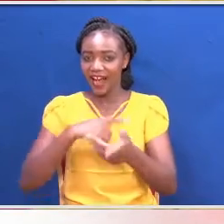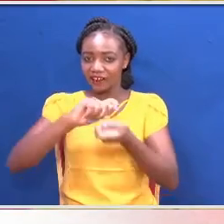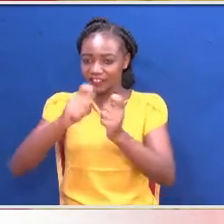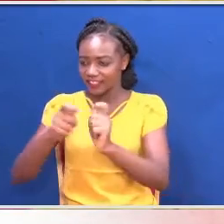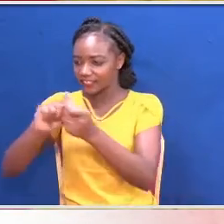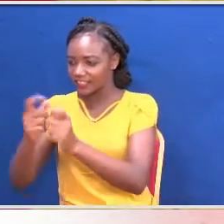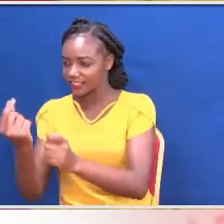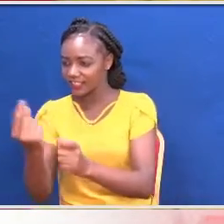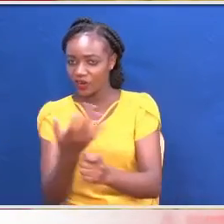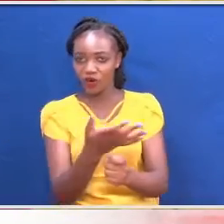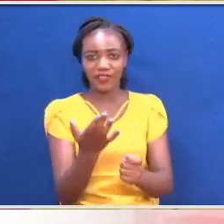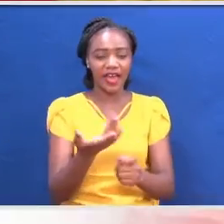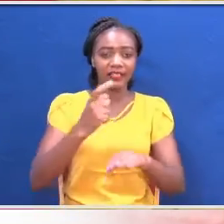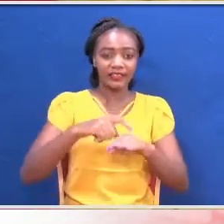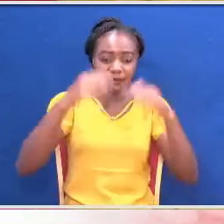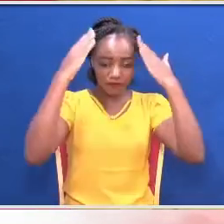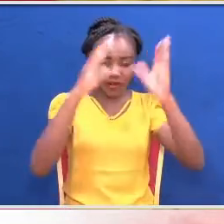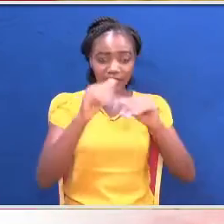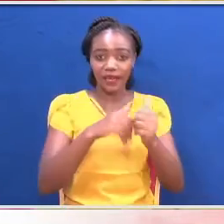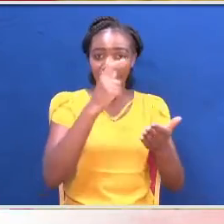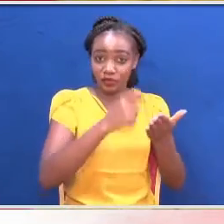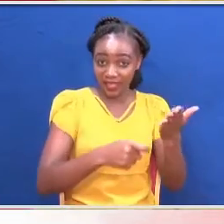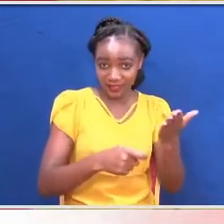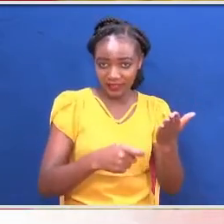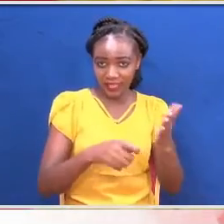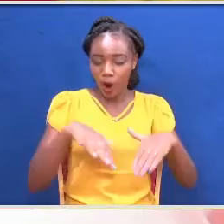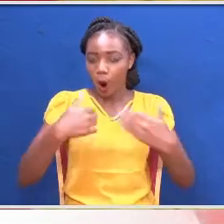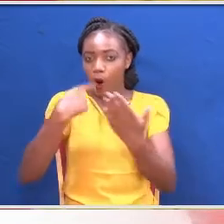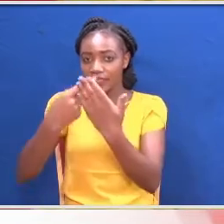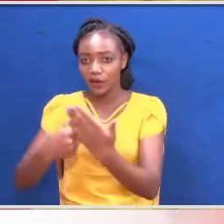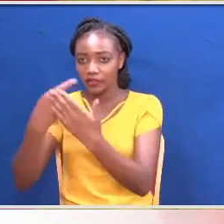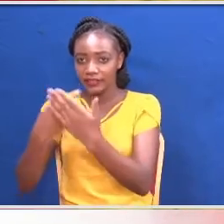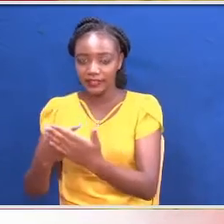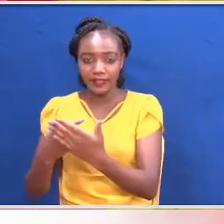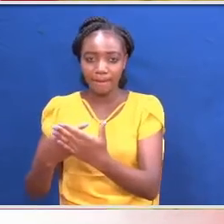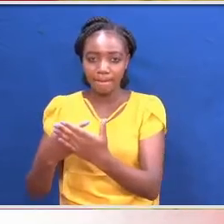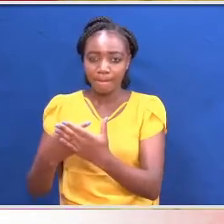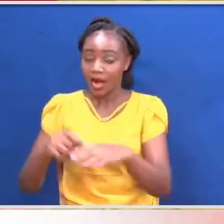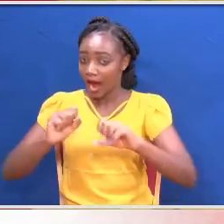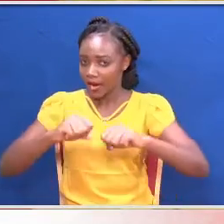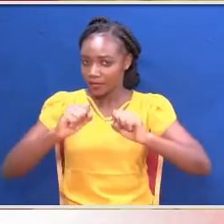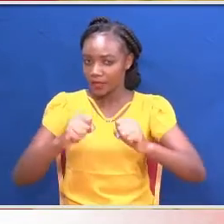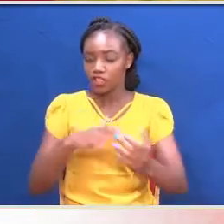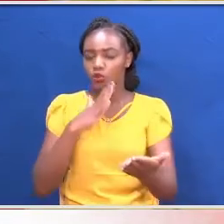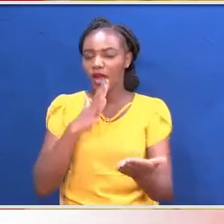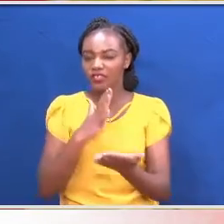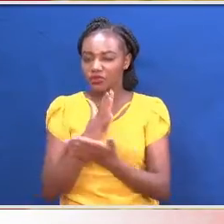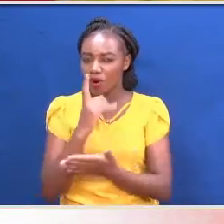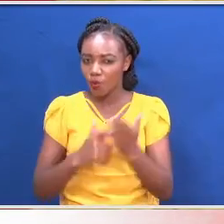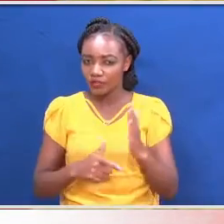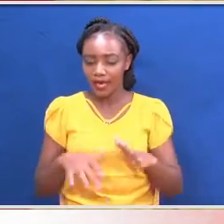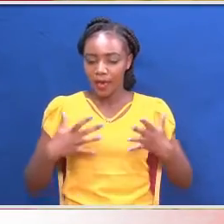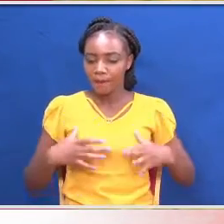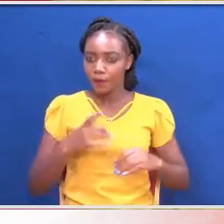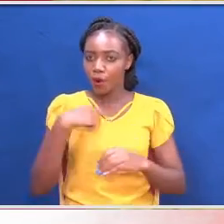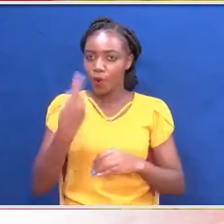there when it comes to terms of either minimum wage or the negotiated collective bargaining agreements, to make sure that those who